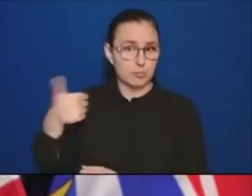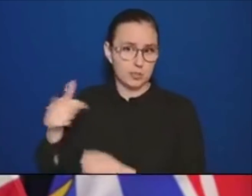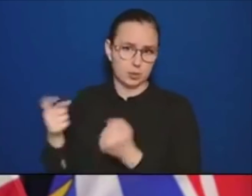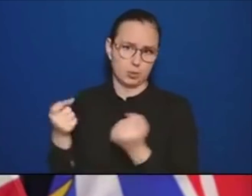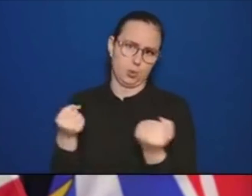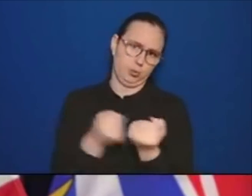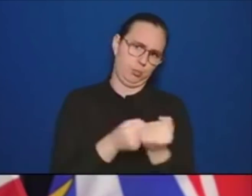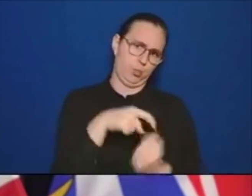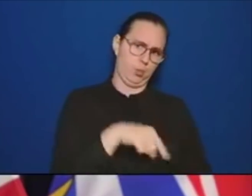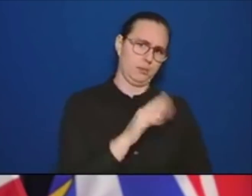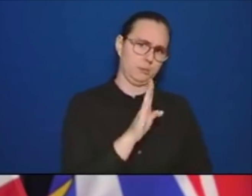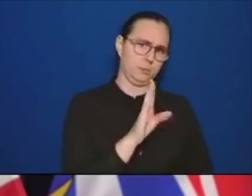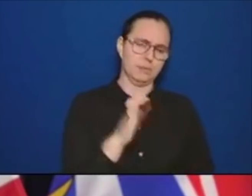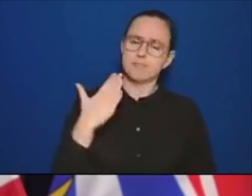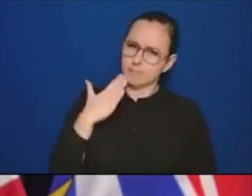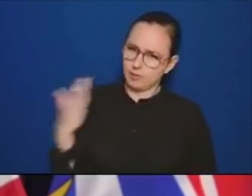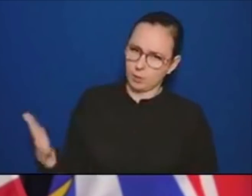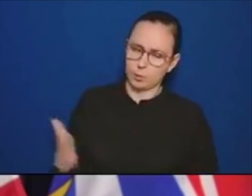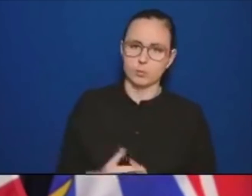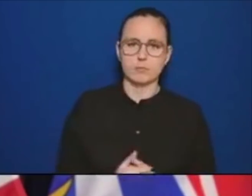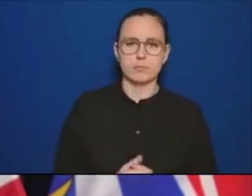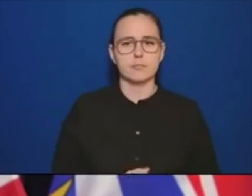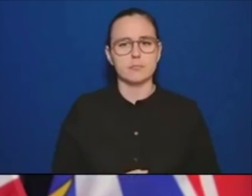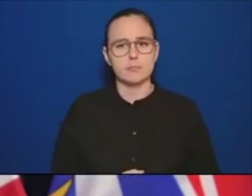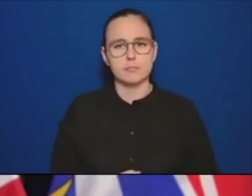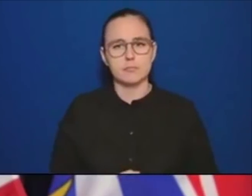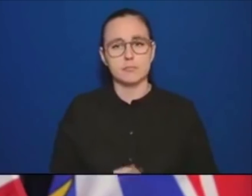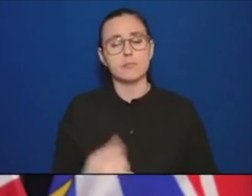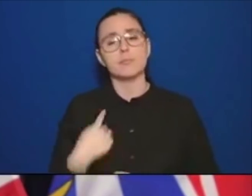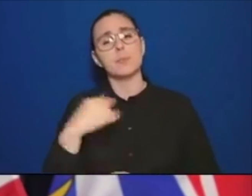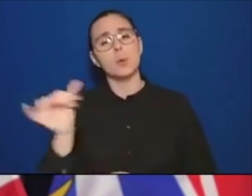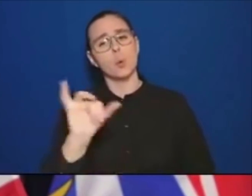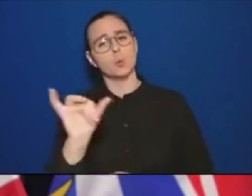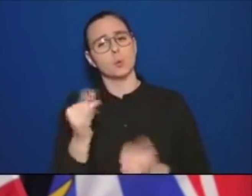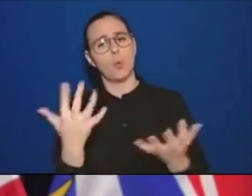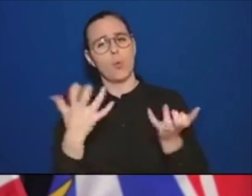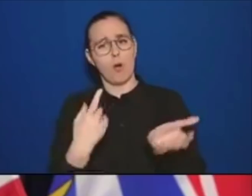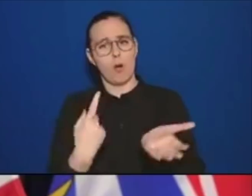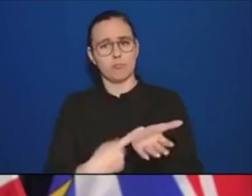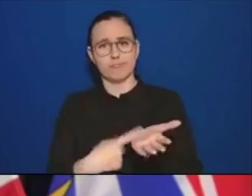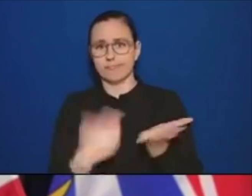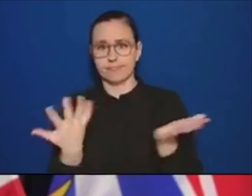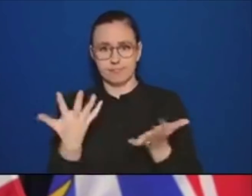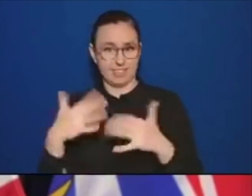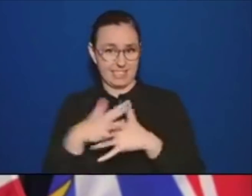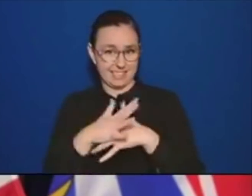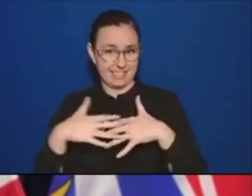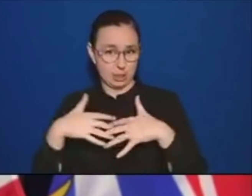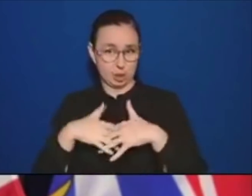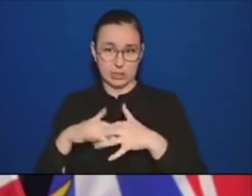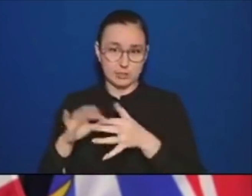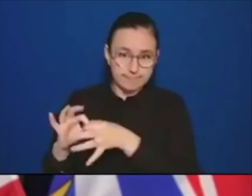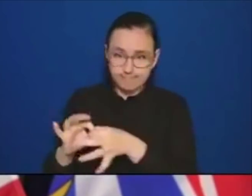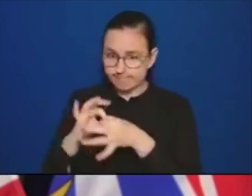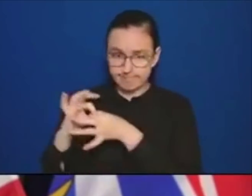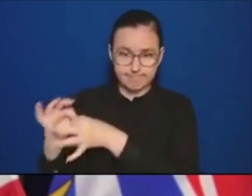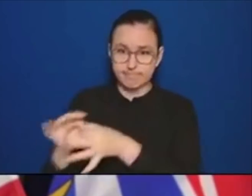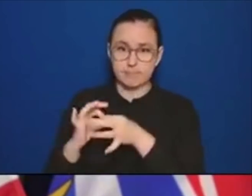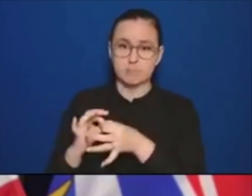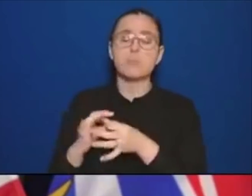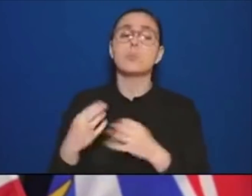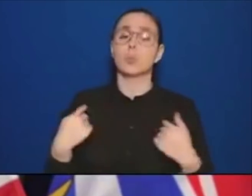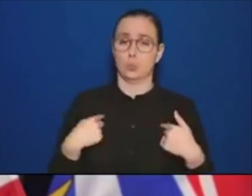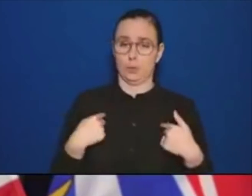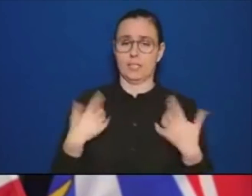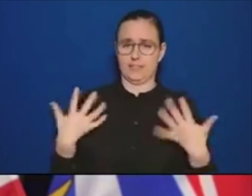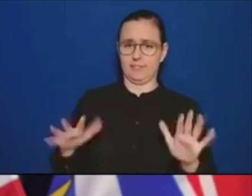talk about working with Indigenous communities through our ministry. Constructive partnerships are what we've talked about in this